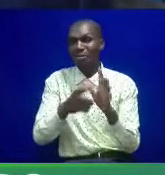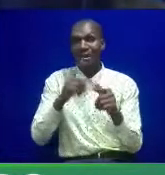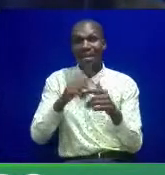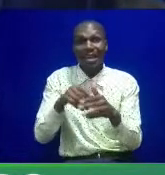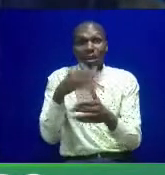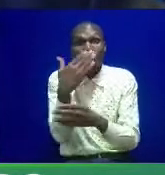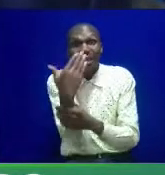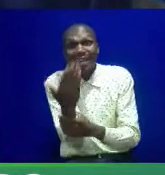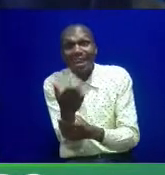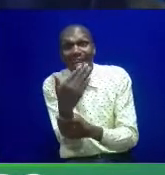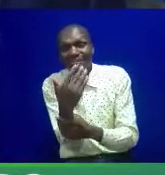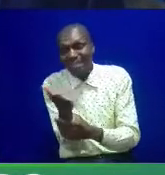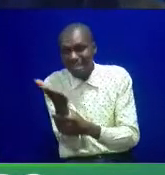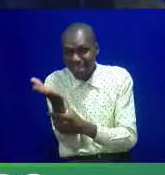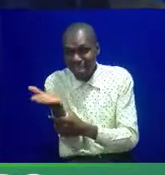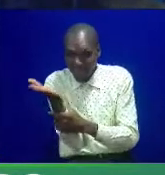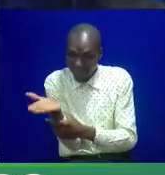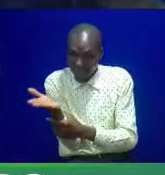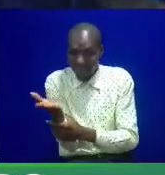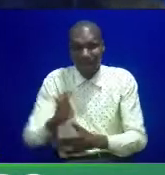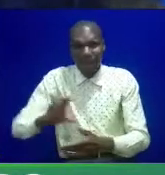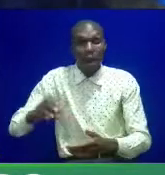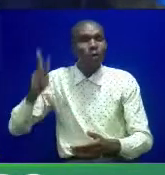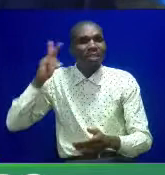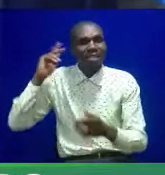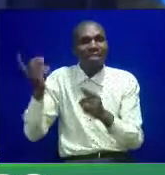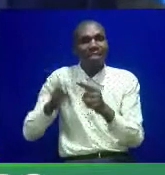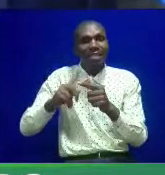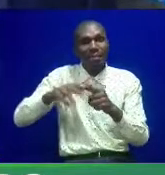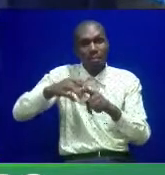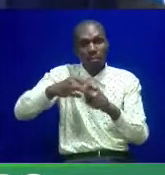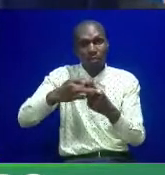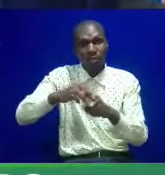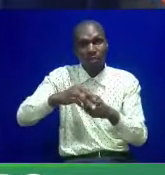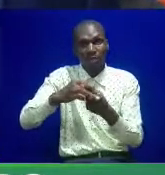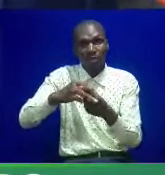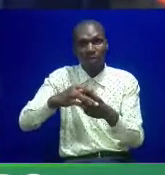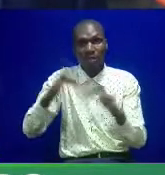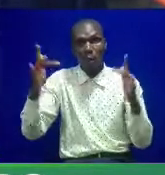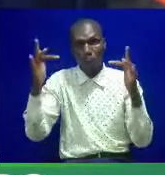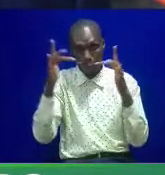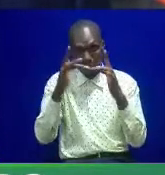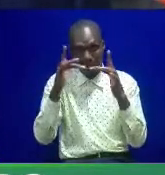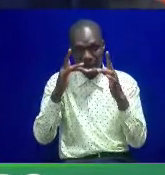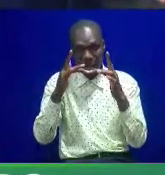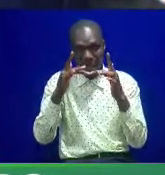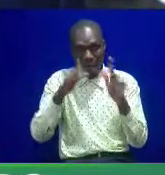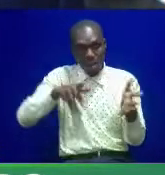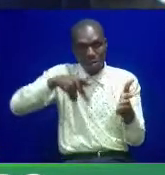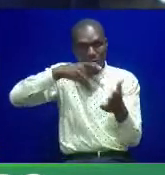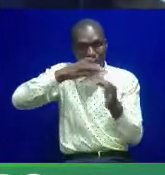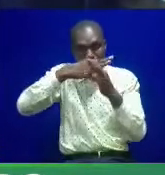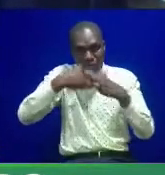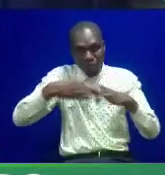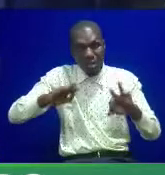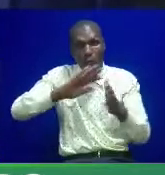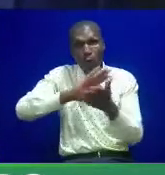una Gusii ito. Ntoche to launch a wifi ere free Gusii